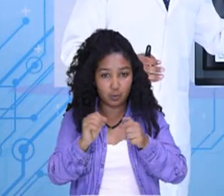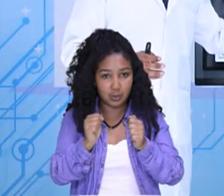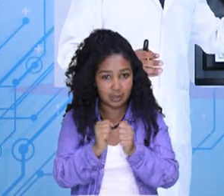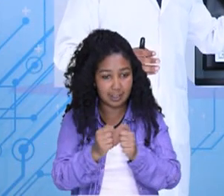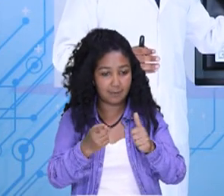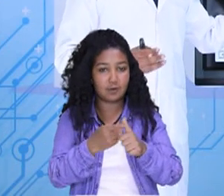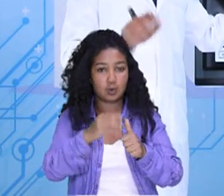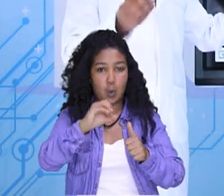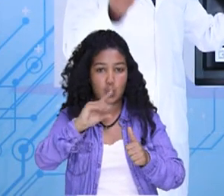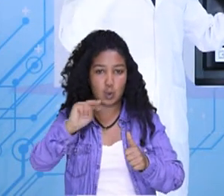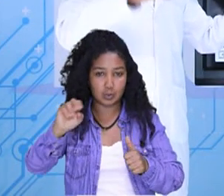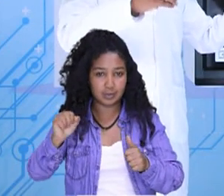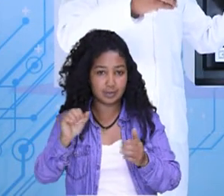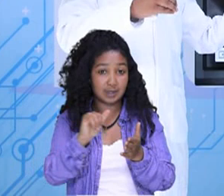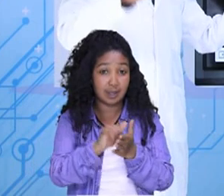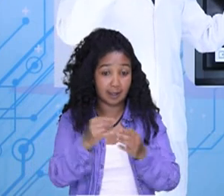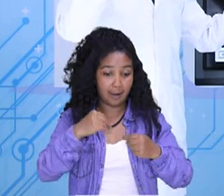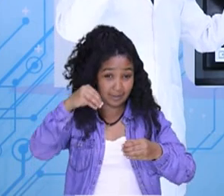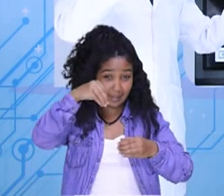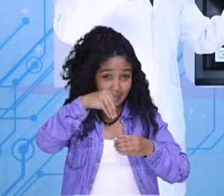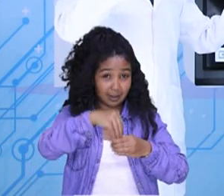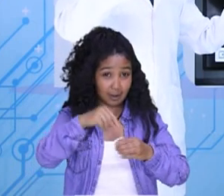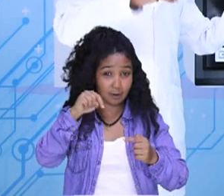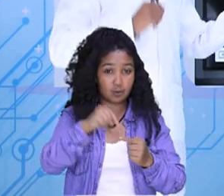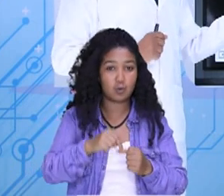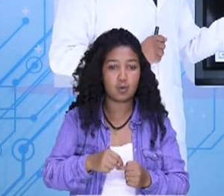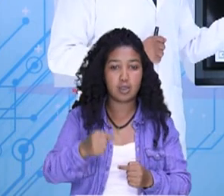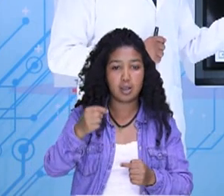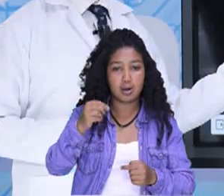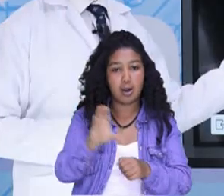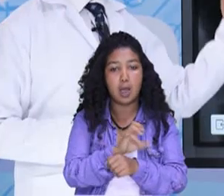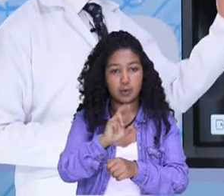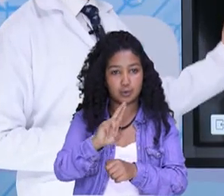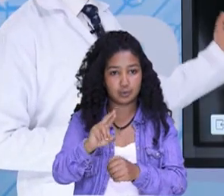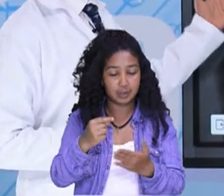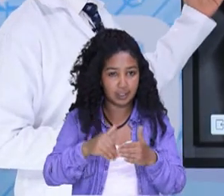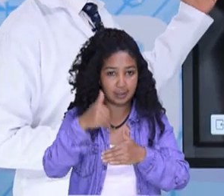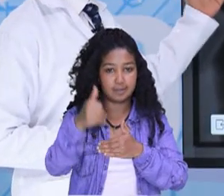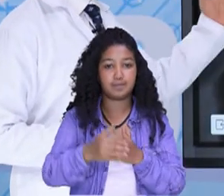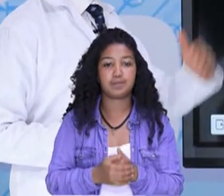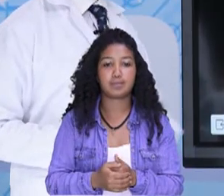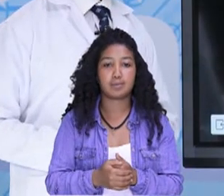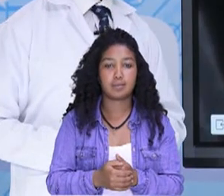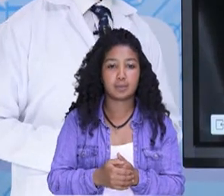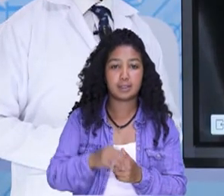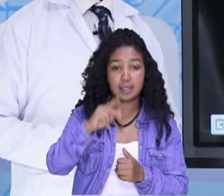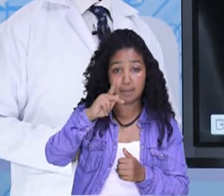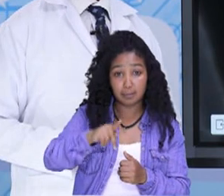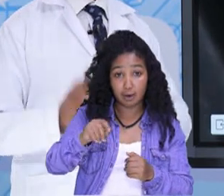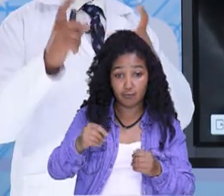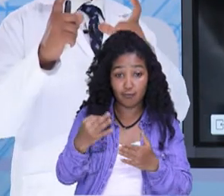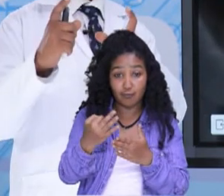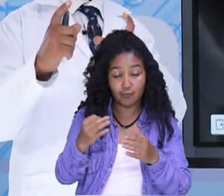codons that have entered to ribosomes. Then the peptide bond is